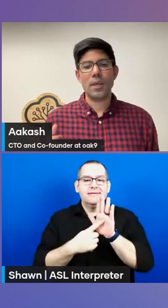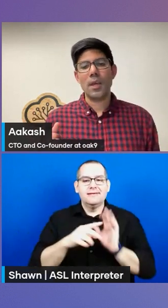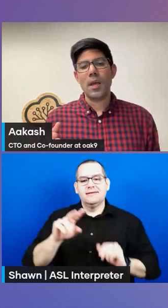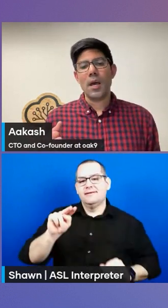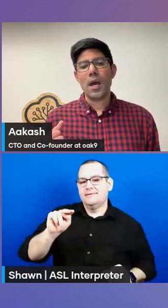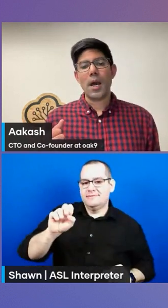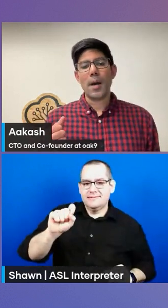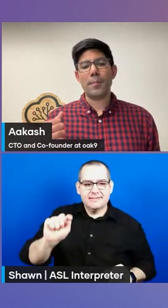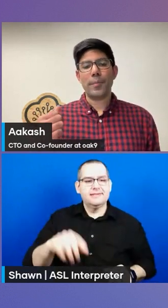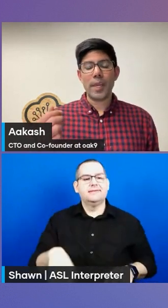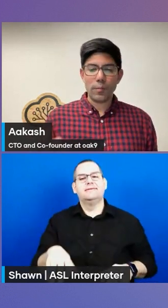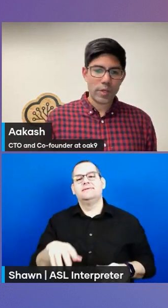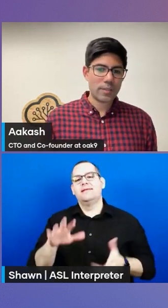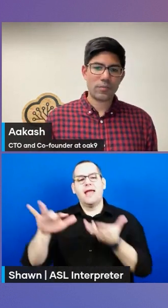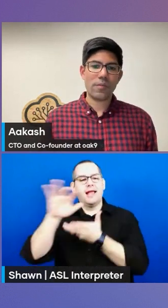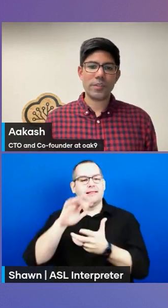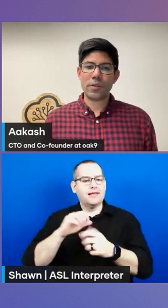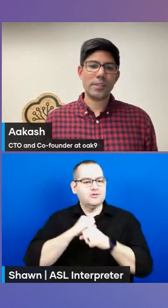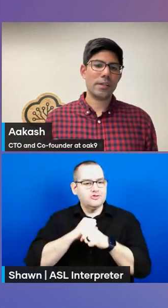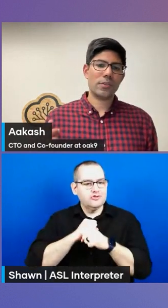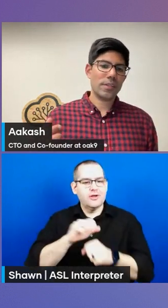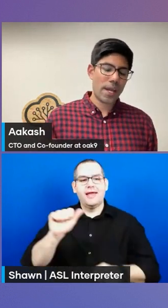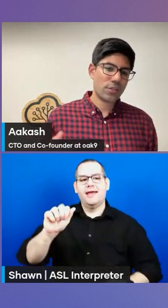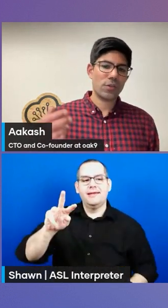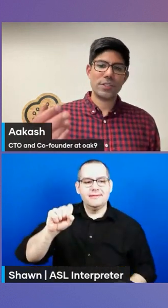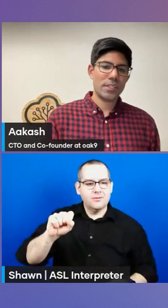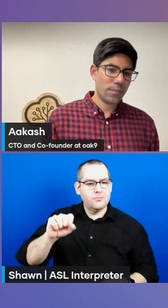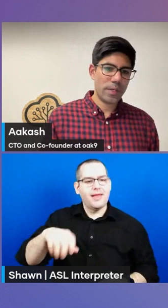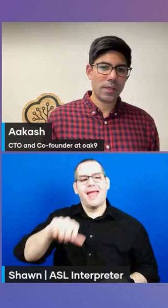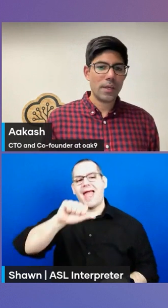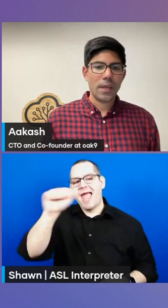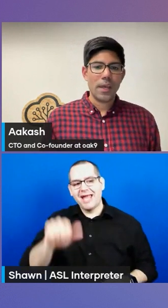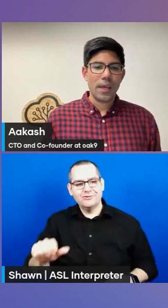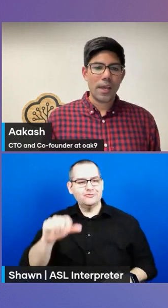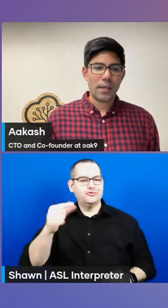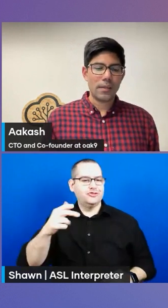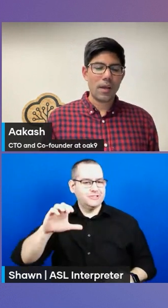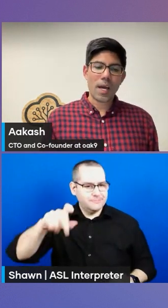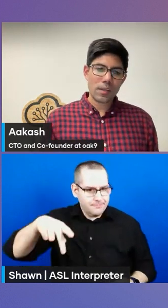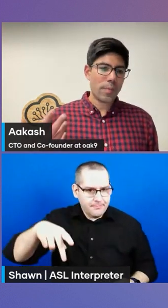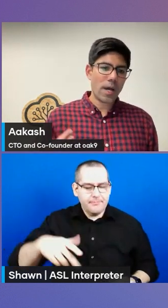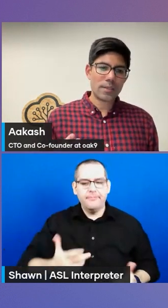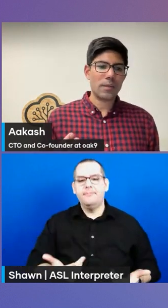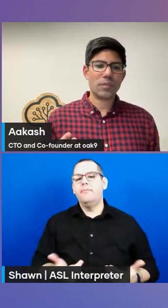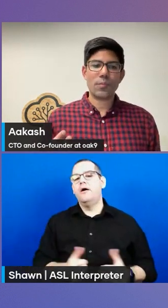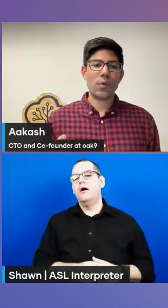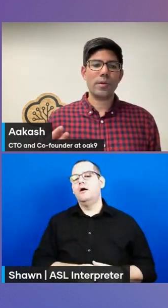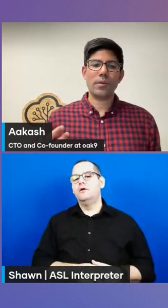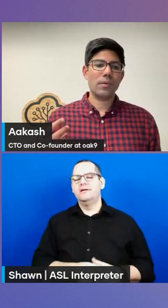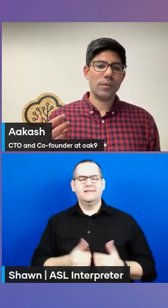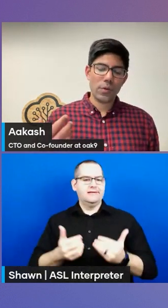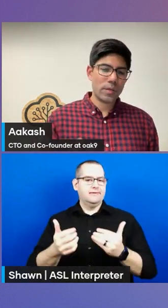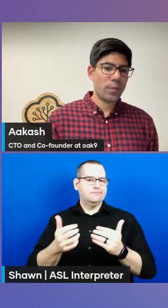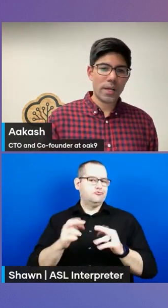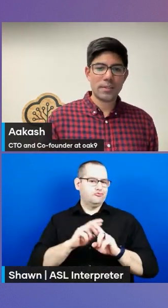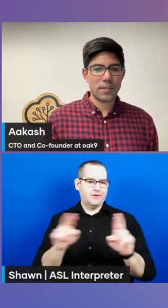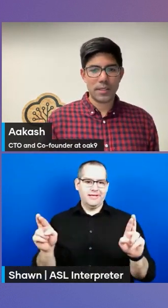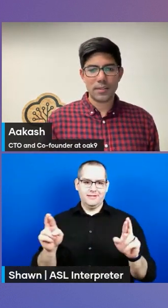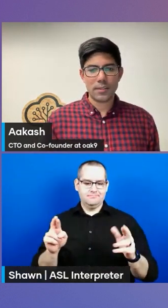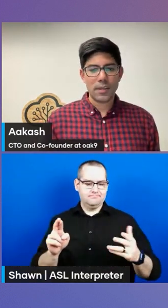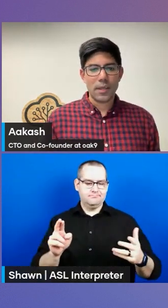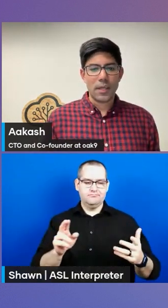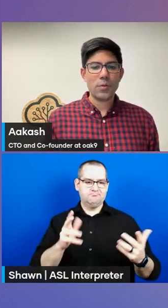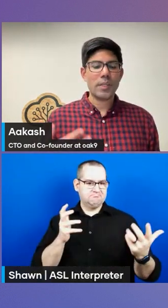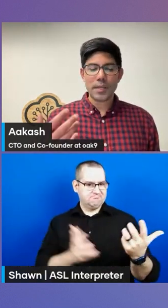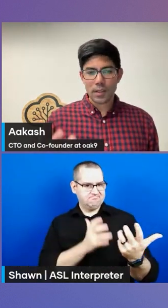Alliance, AWS's reference architectures, Azure, GCP. And out of the box, they'll support your compliance